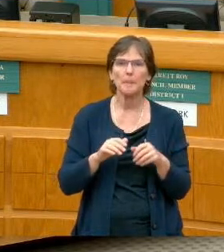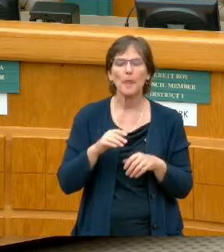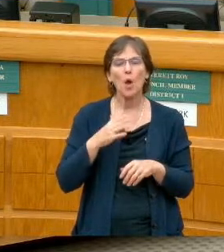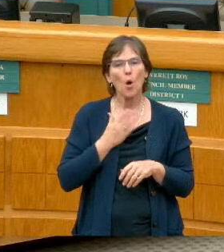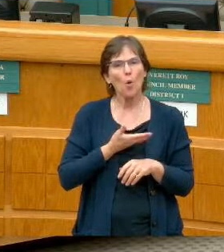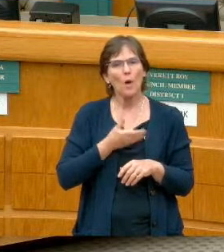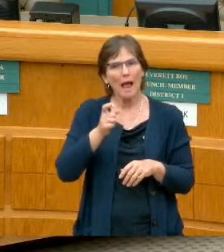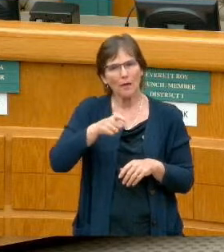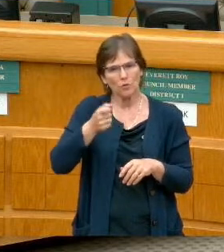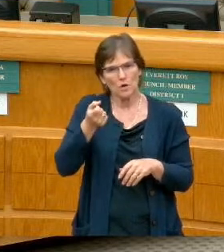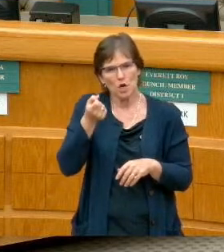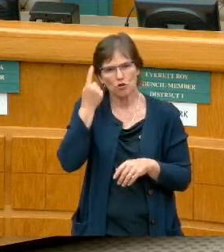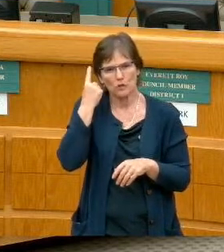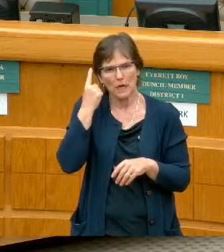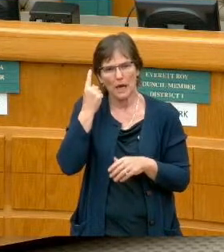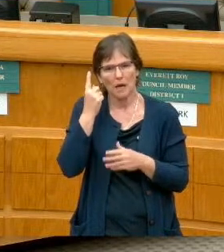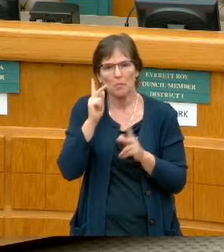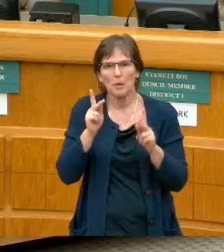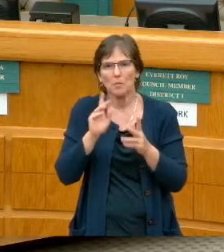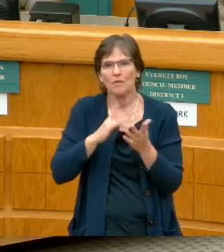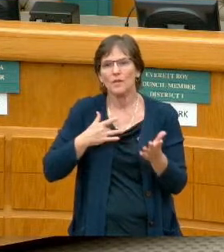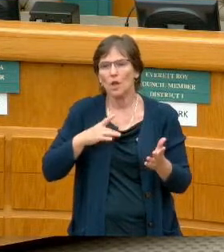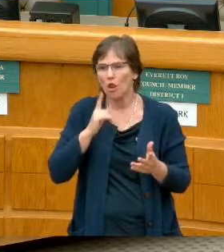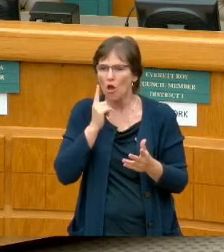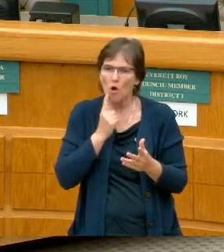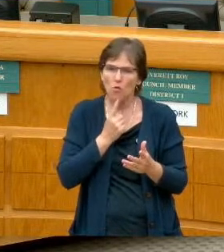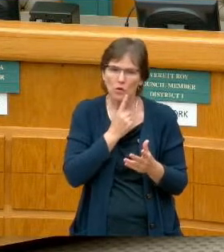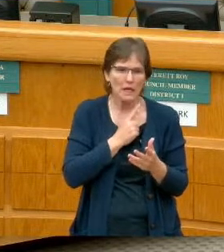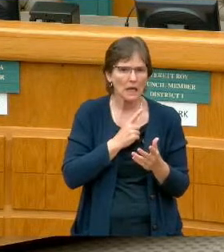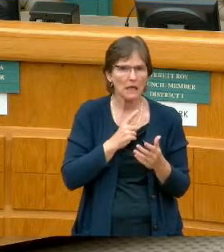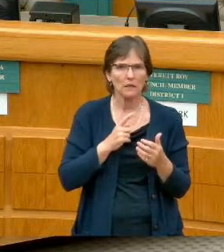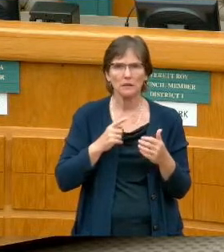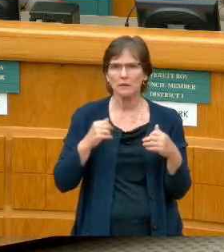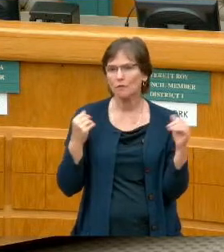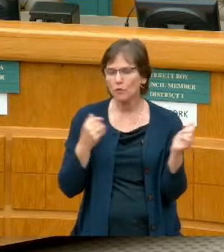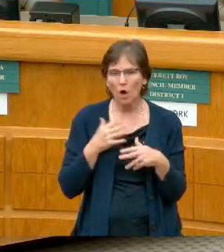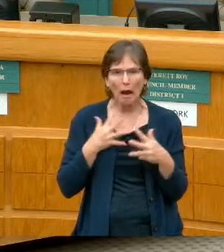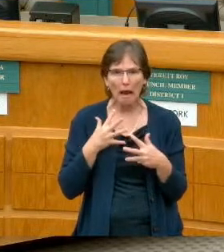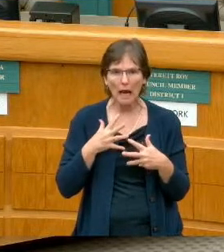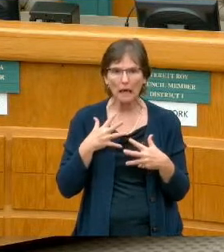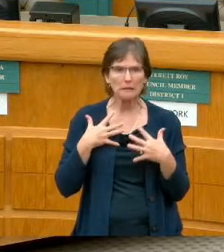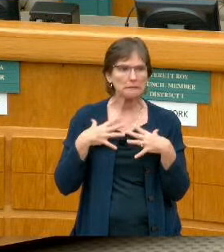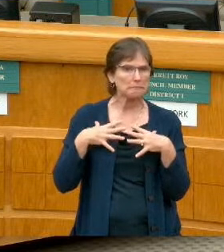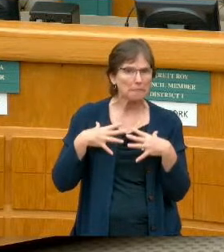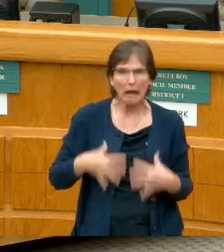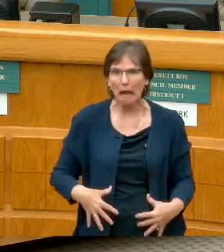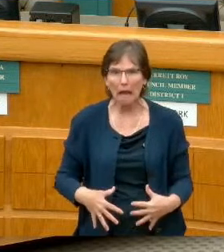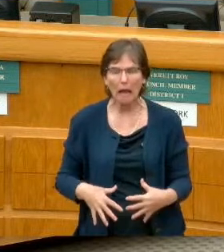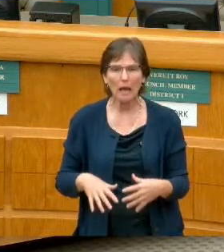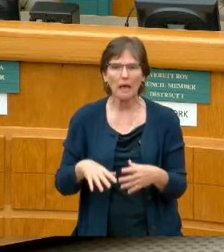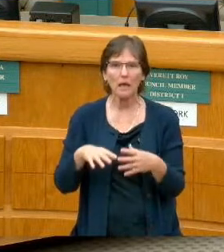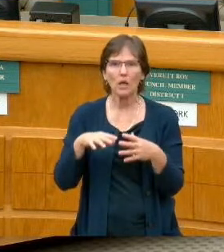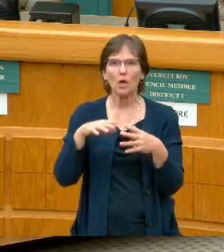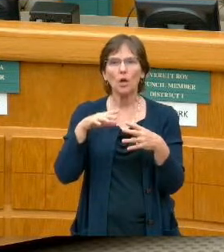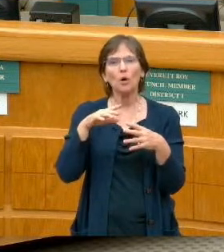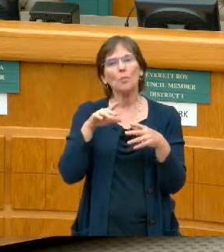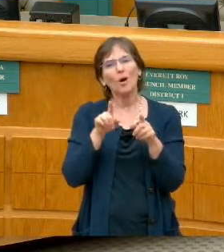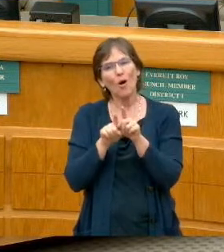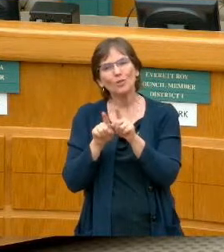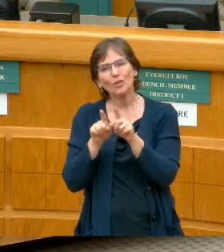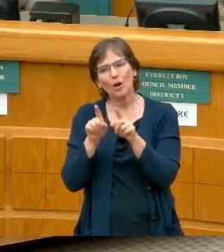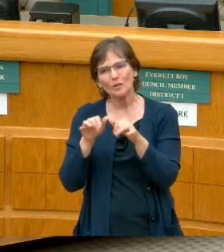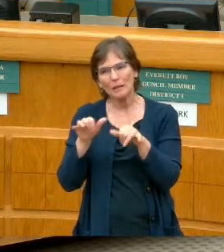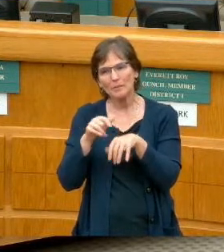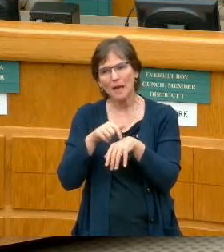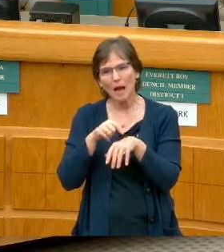is loneliness and sometimes fear and even despair. But we also must understand that there is also comfort and